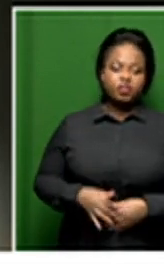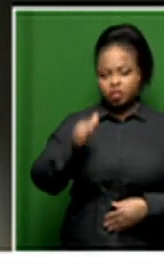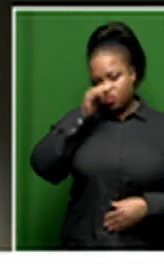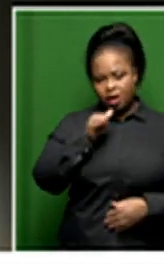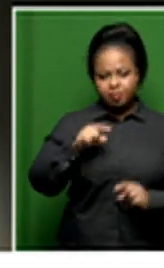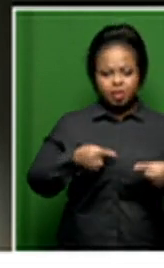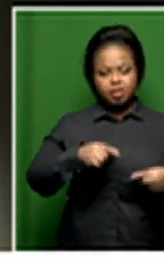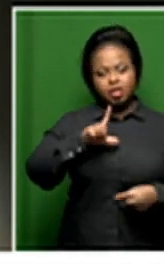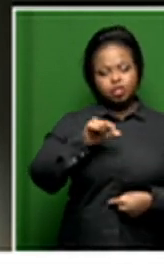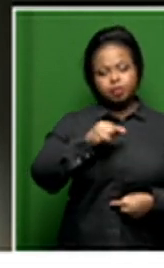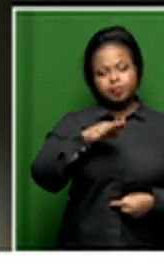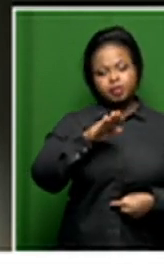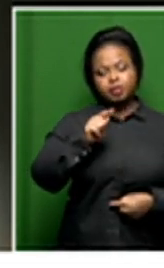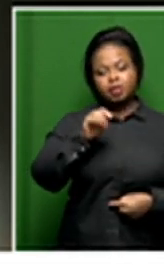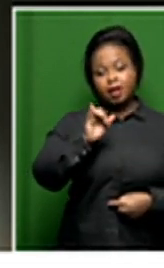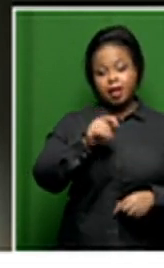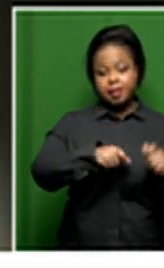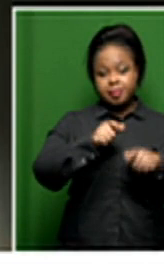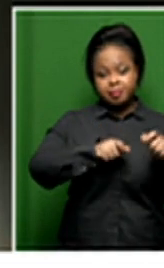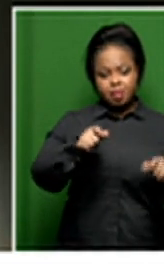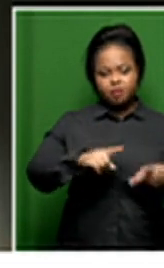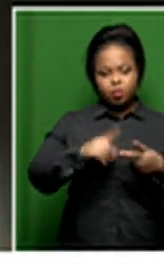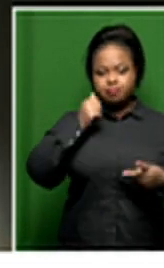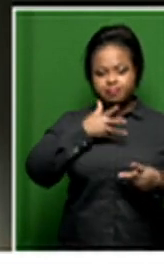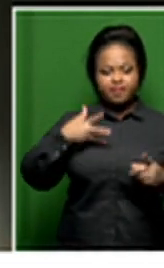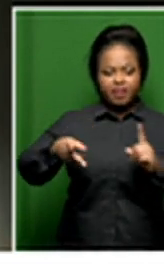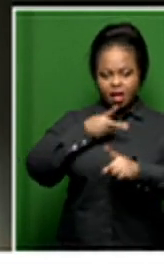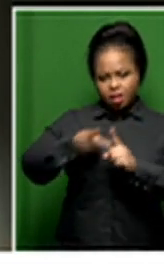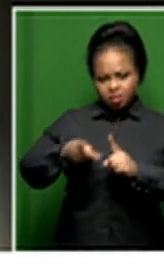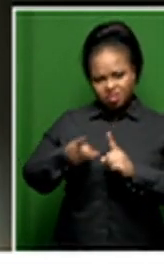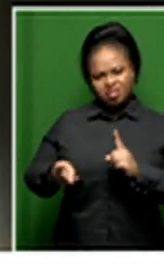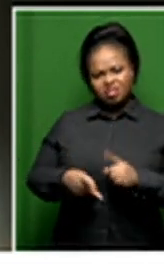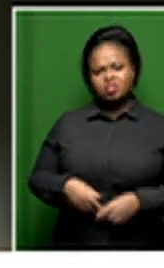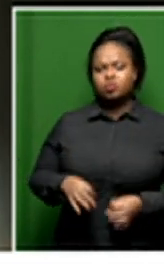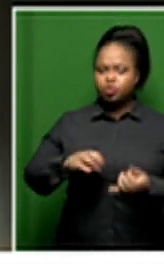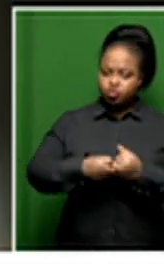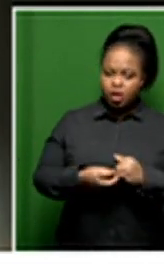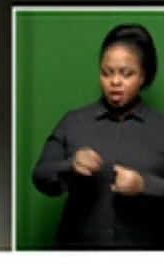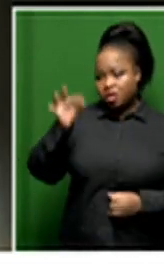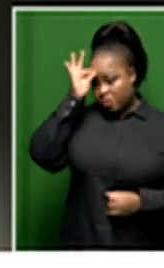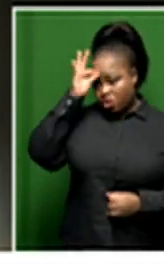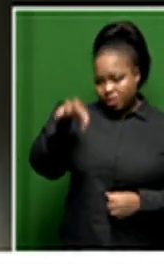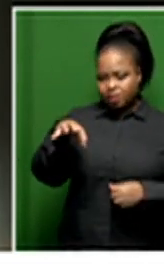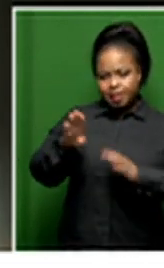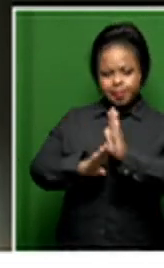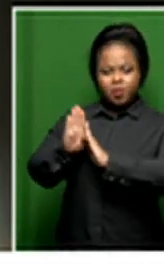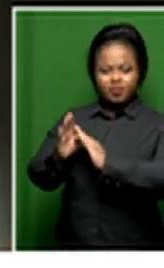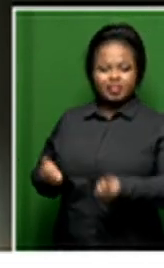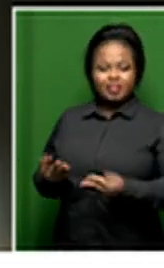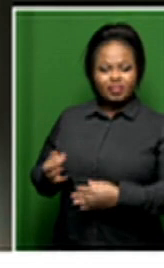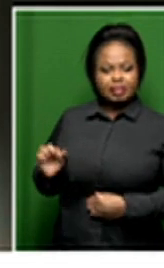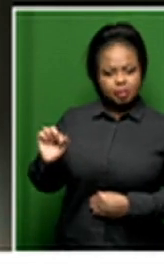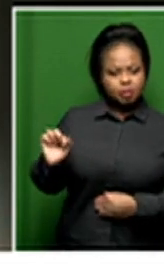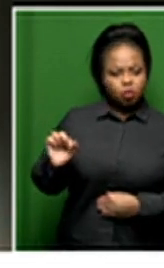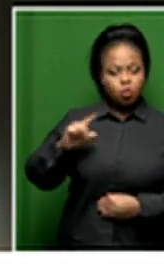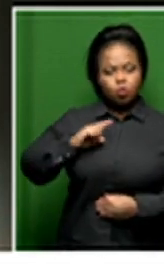against LGBTI people and gender-based violence, to improve the services at police stations, to ensure